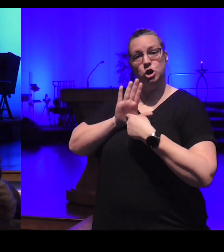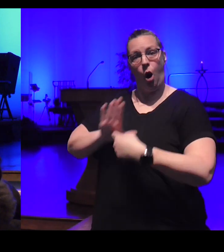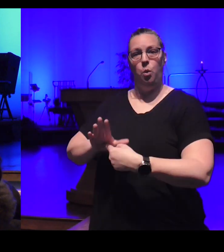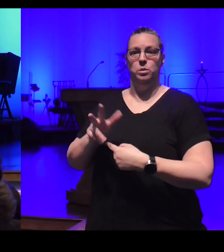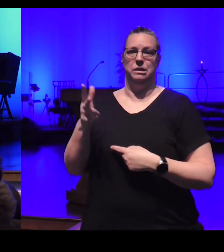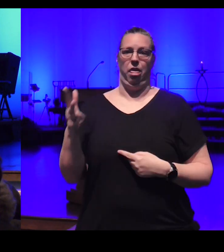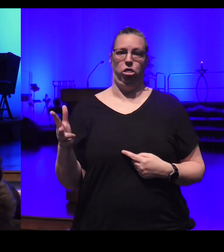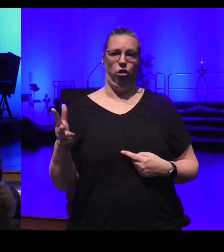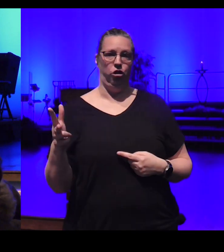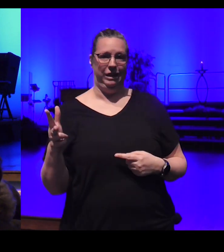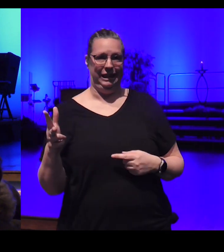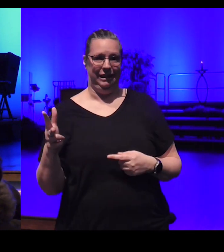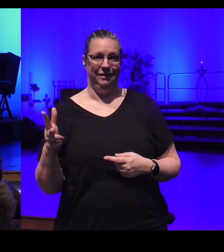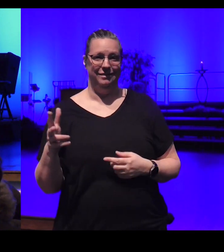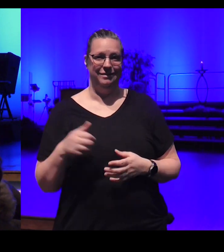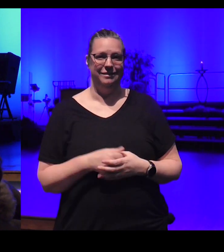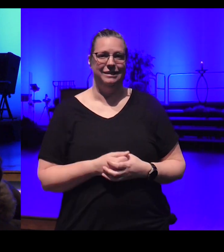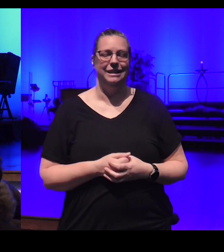John.